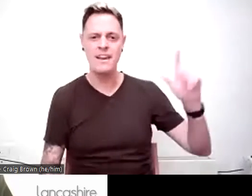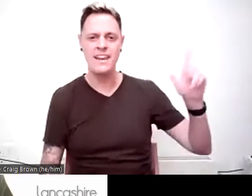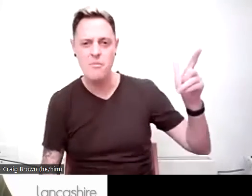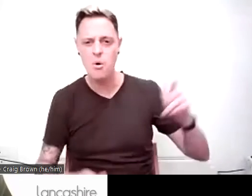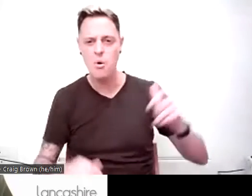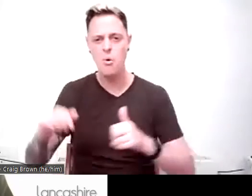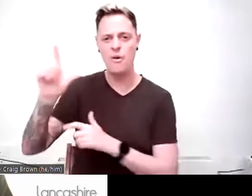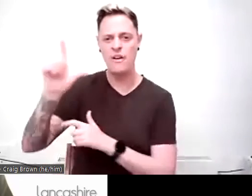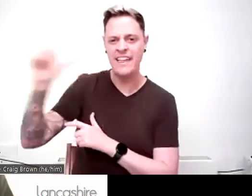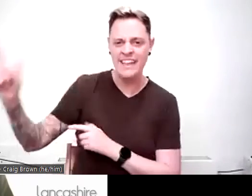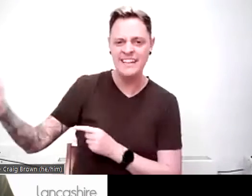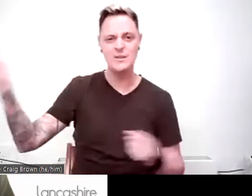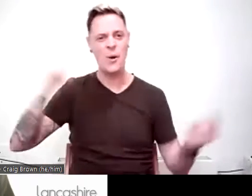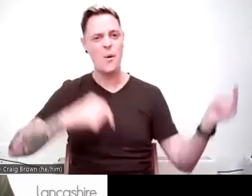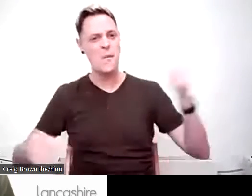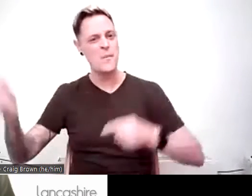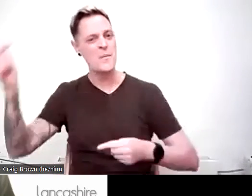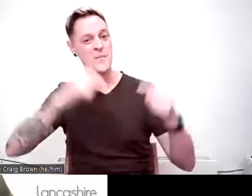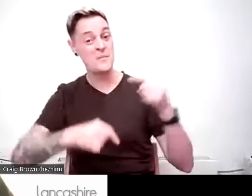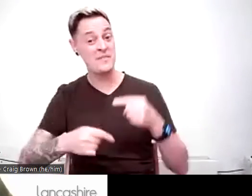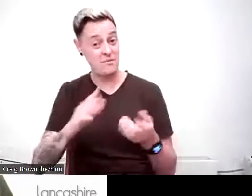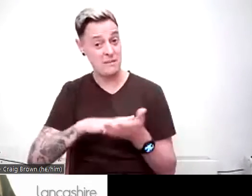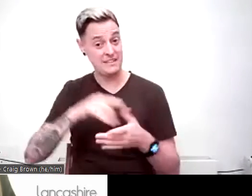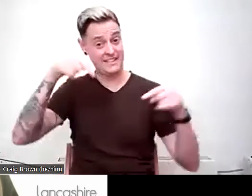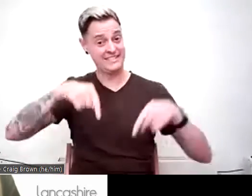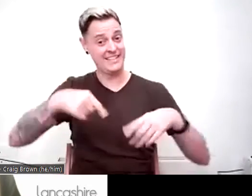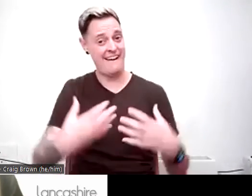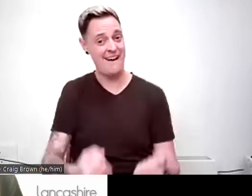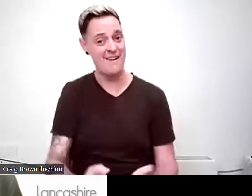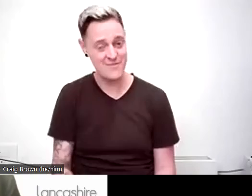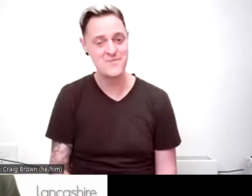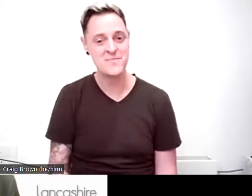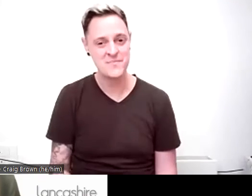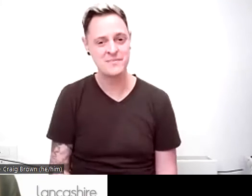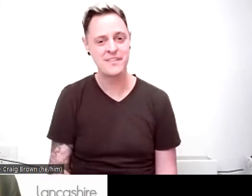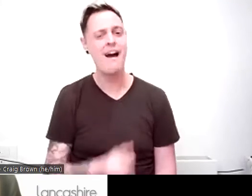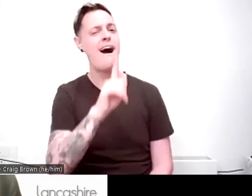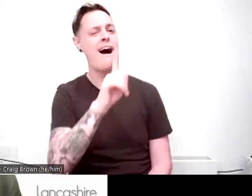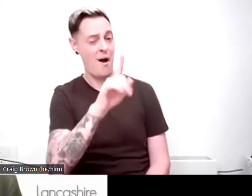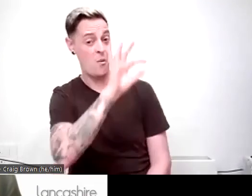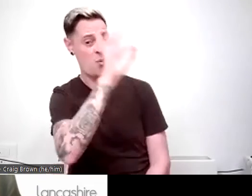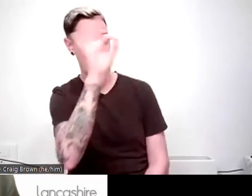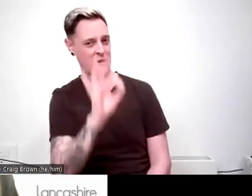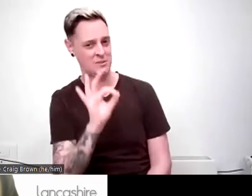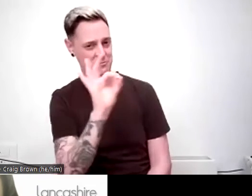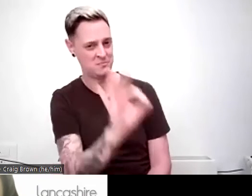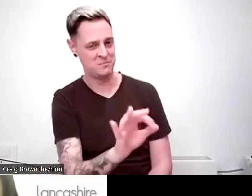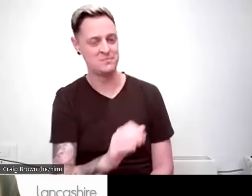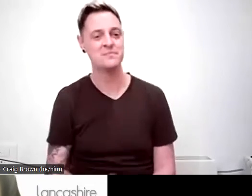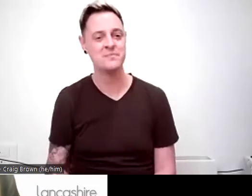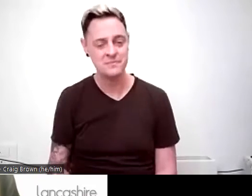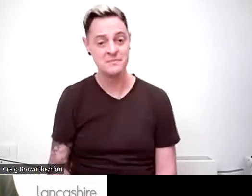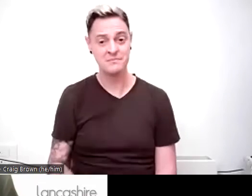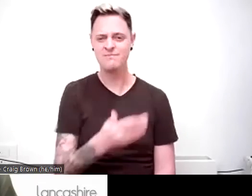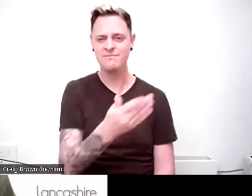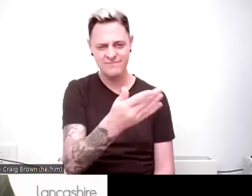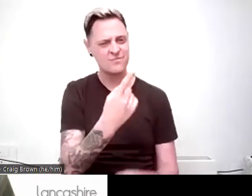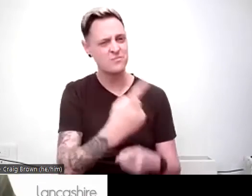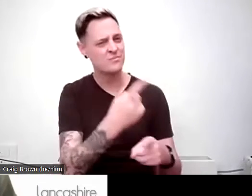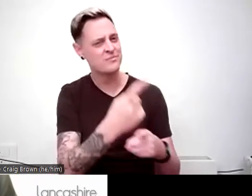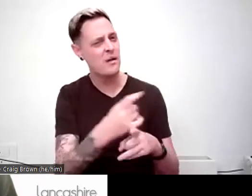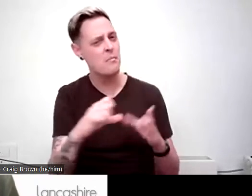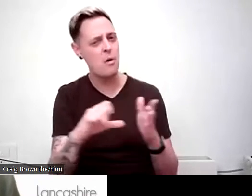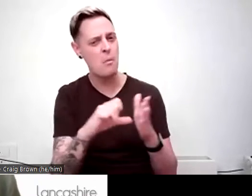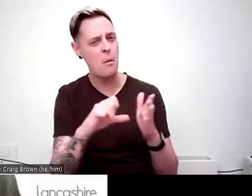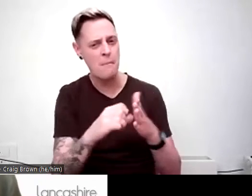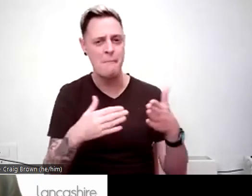stuff. So great. Yeah. Wonderful. Which kind of links to the next question, which is kind of, with all these problems, these barriers that you've